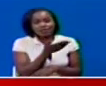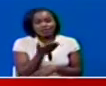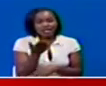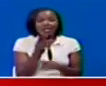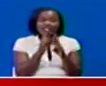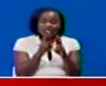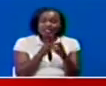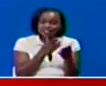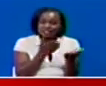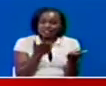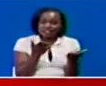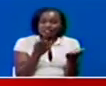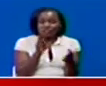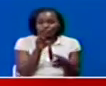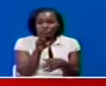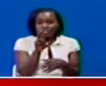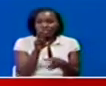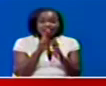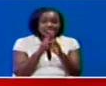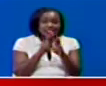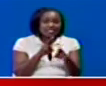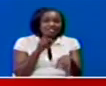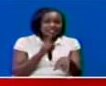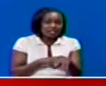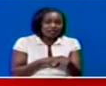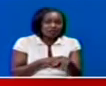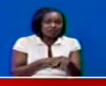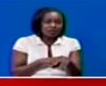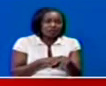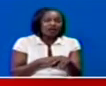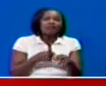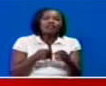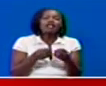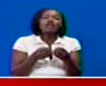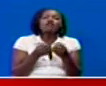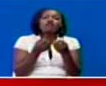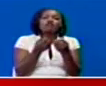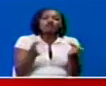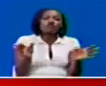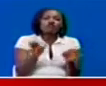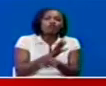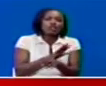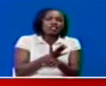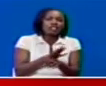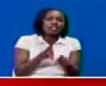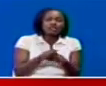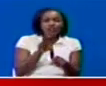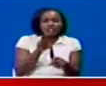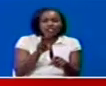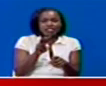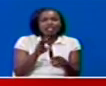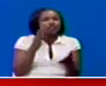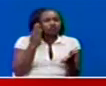results. You will see the results when they are uploaded completely, and you will see one thing. It is a